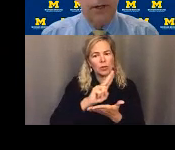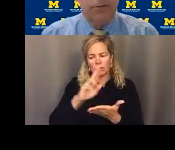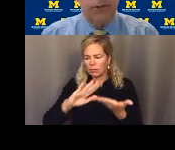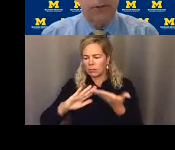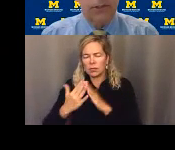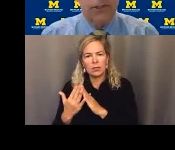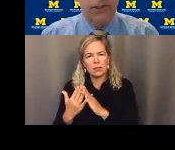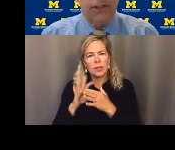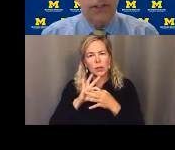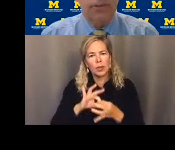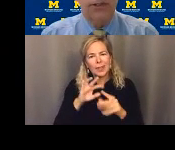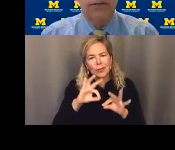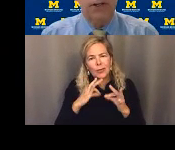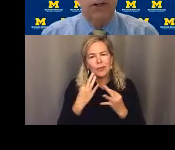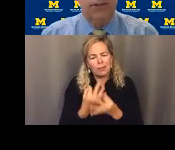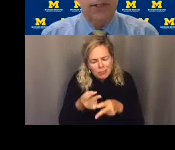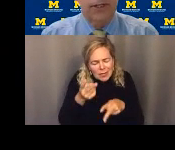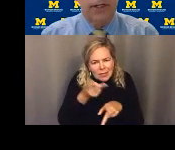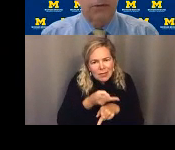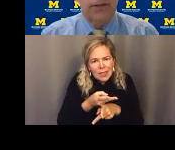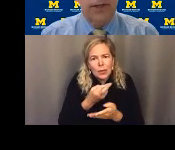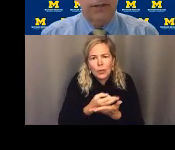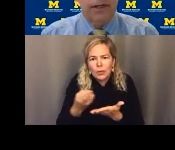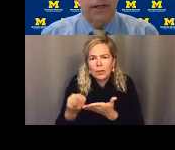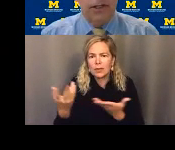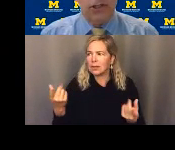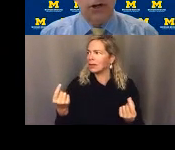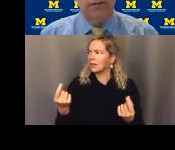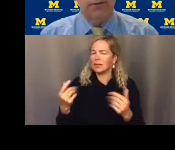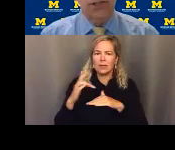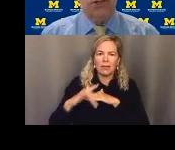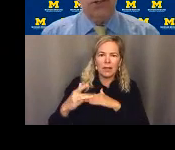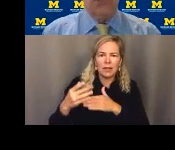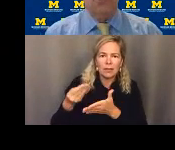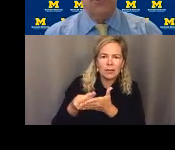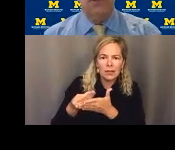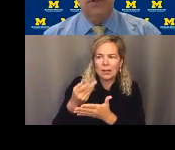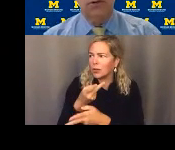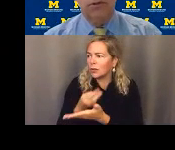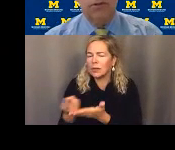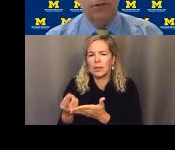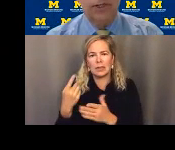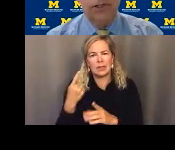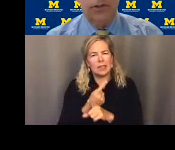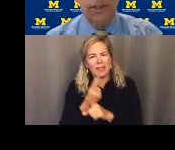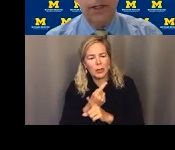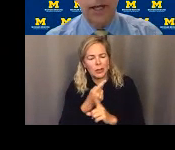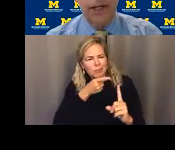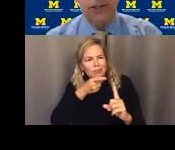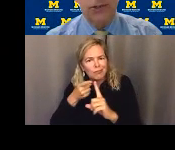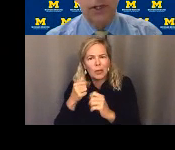family care resources and their accessibility and availability. We then sought information benchmarking with local, regional,